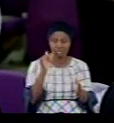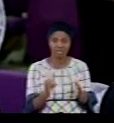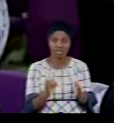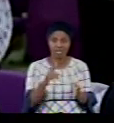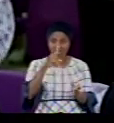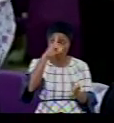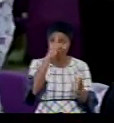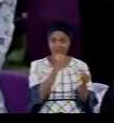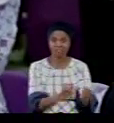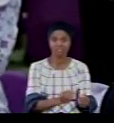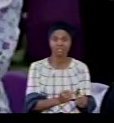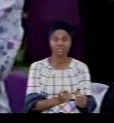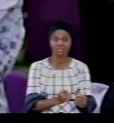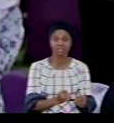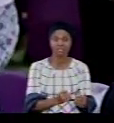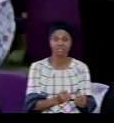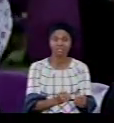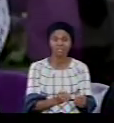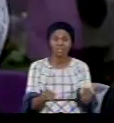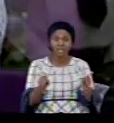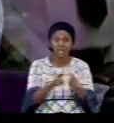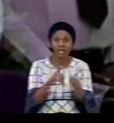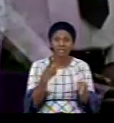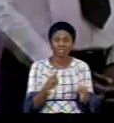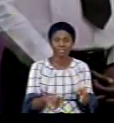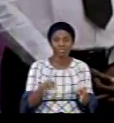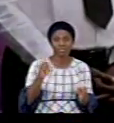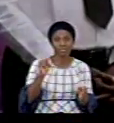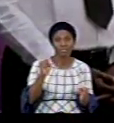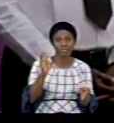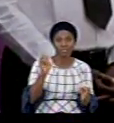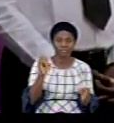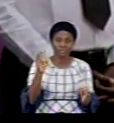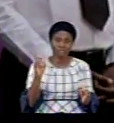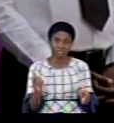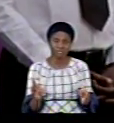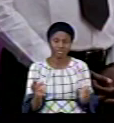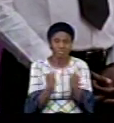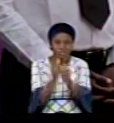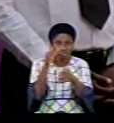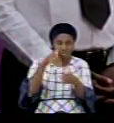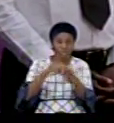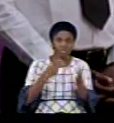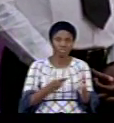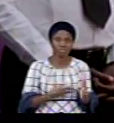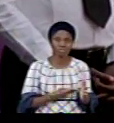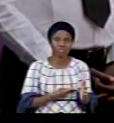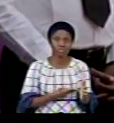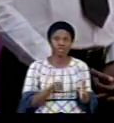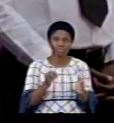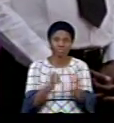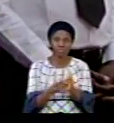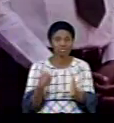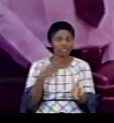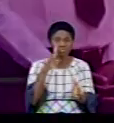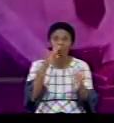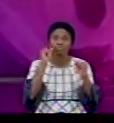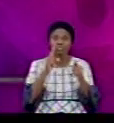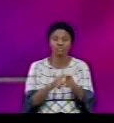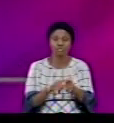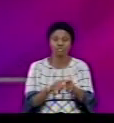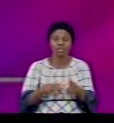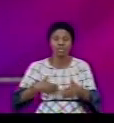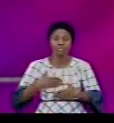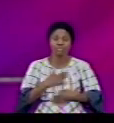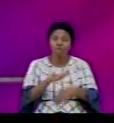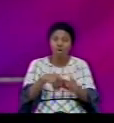seed within us. And through him, we will be able to enjoy all the provisions of Calvary.